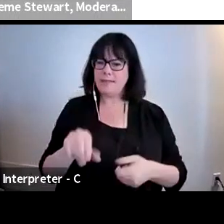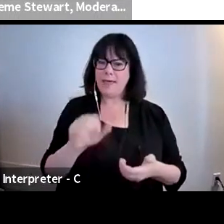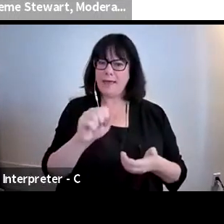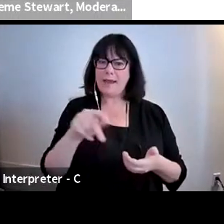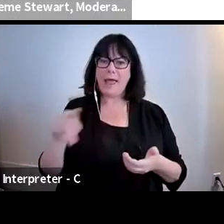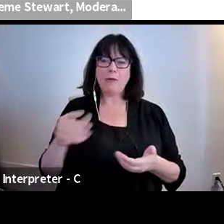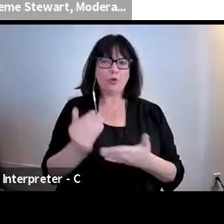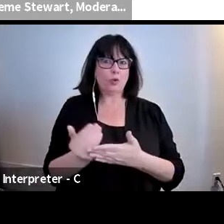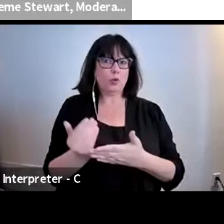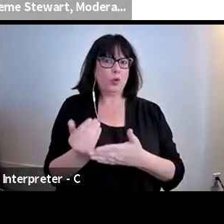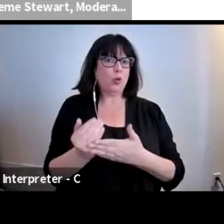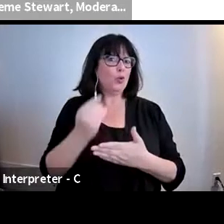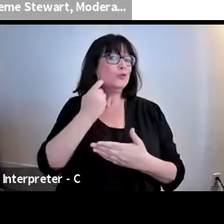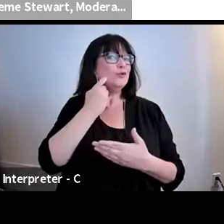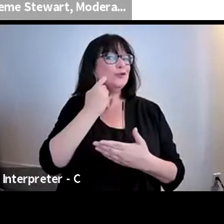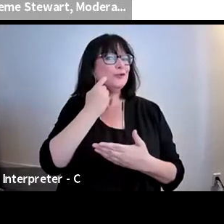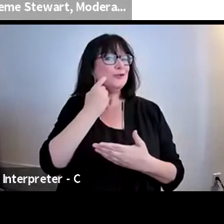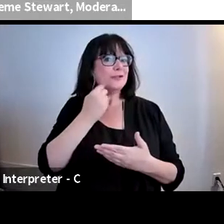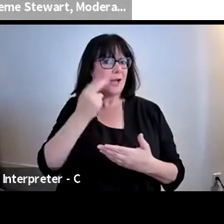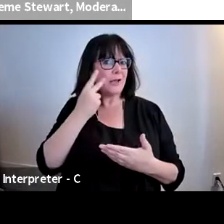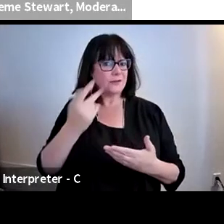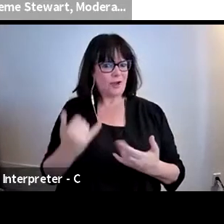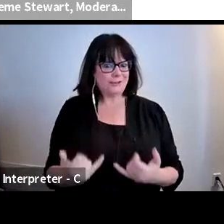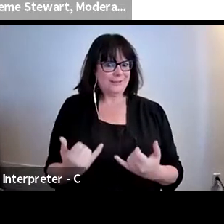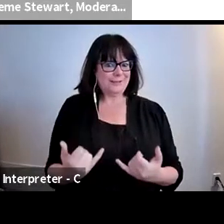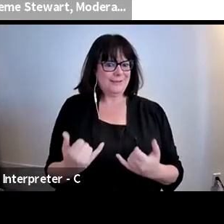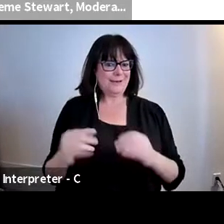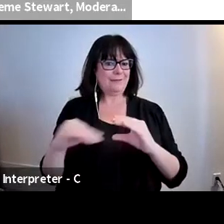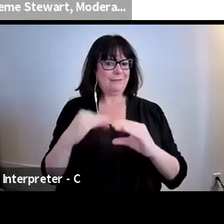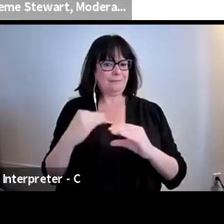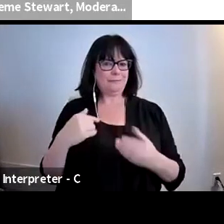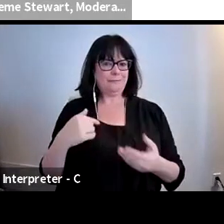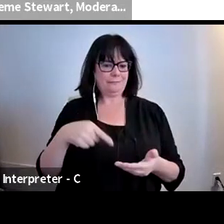new. Okay, thank you for that suggestion.